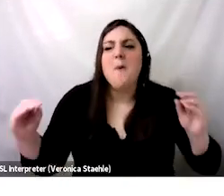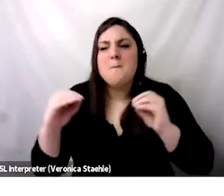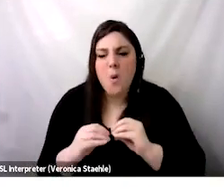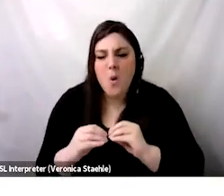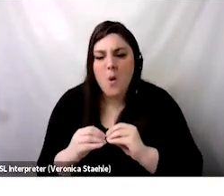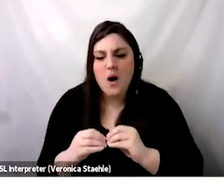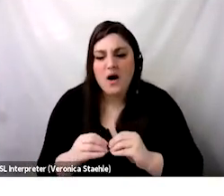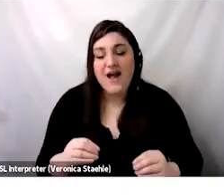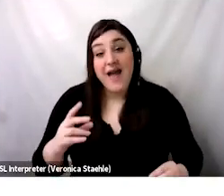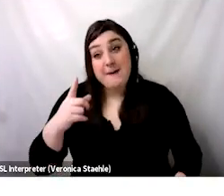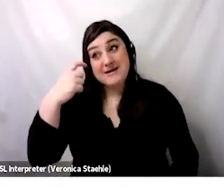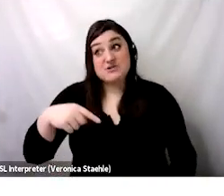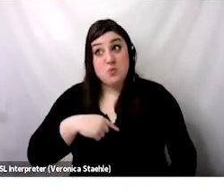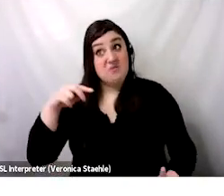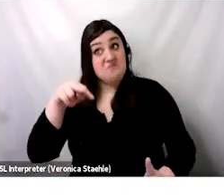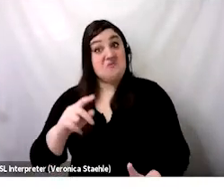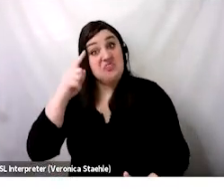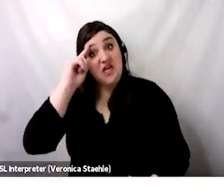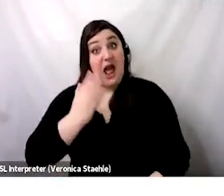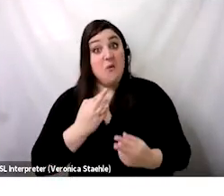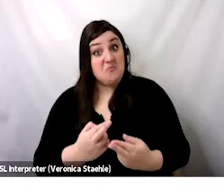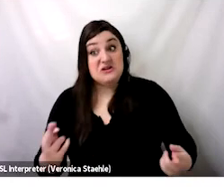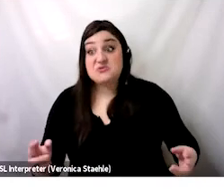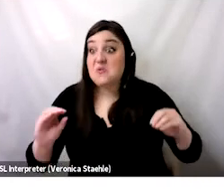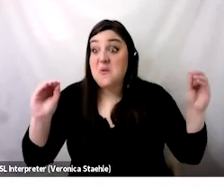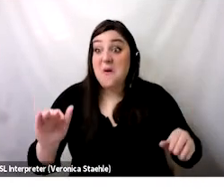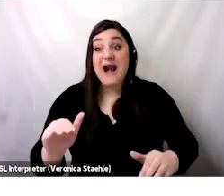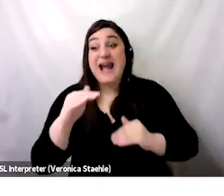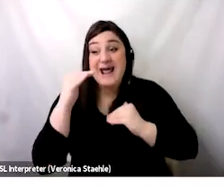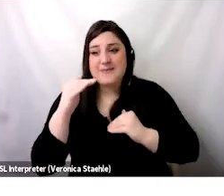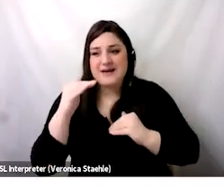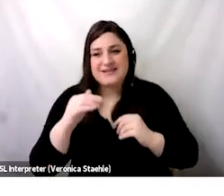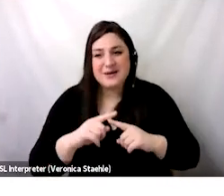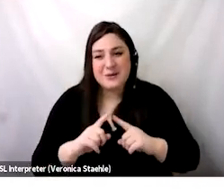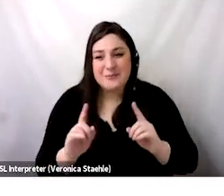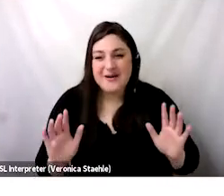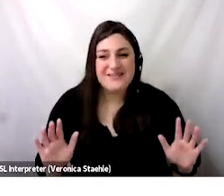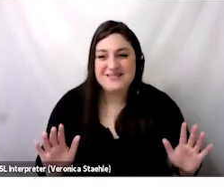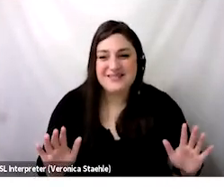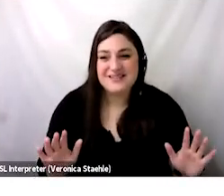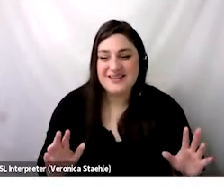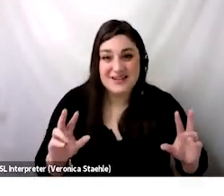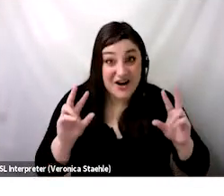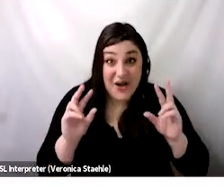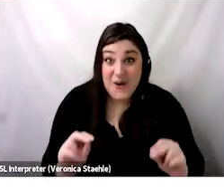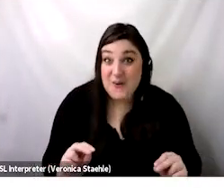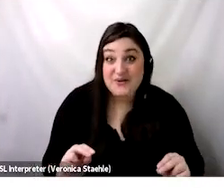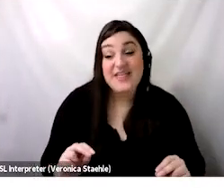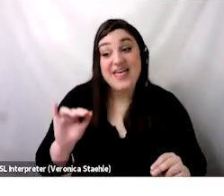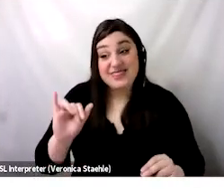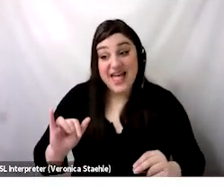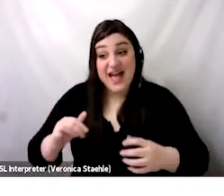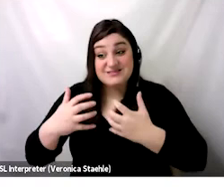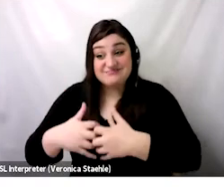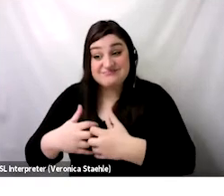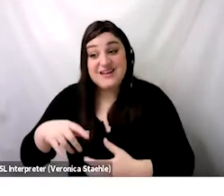resources as limitless. Yet, as both the textile industry